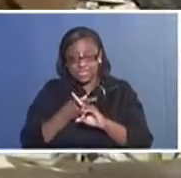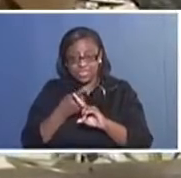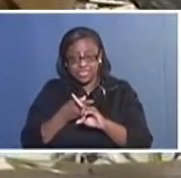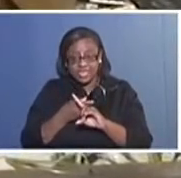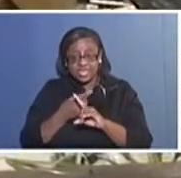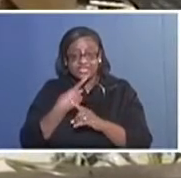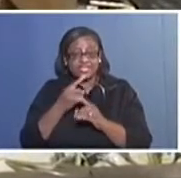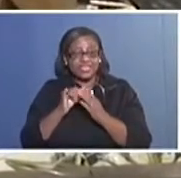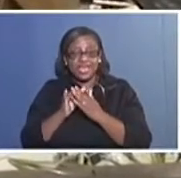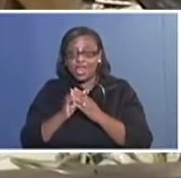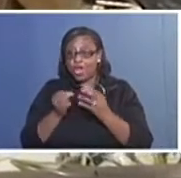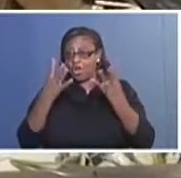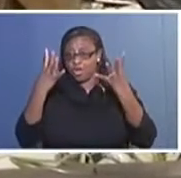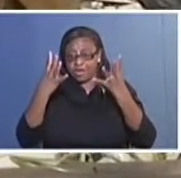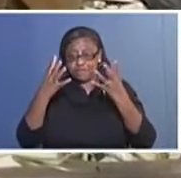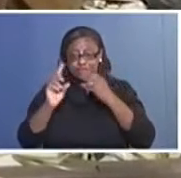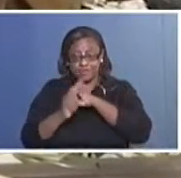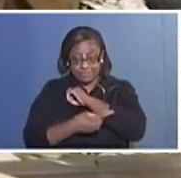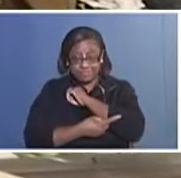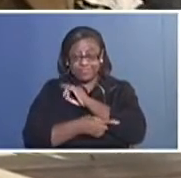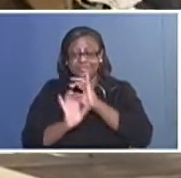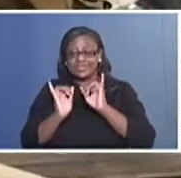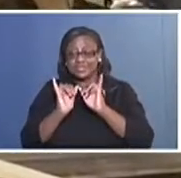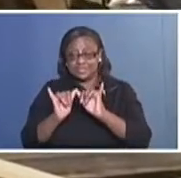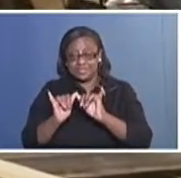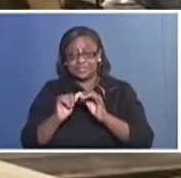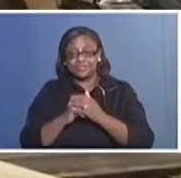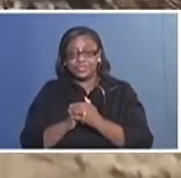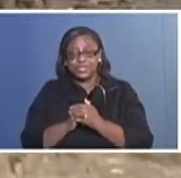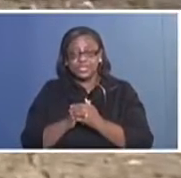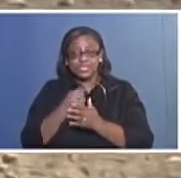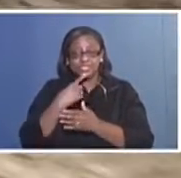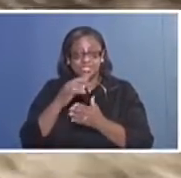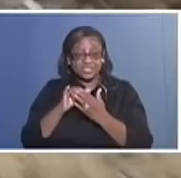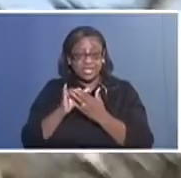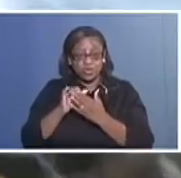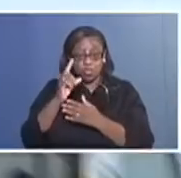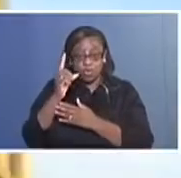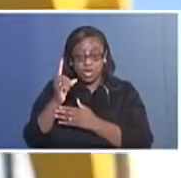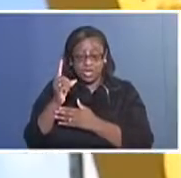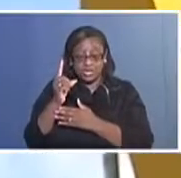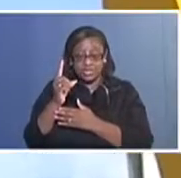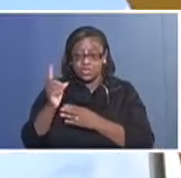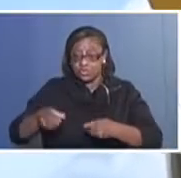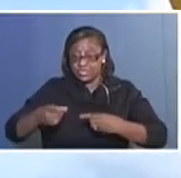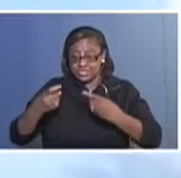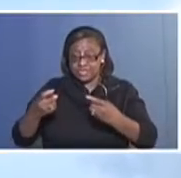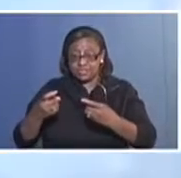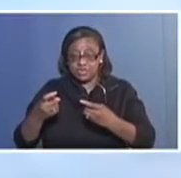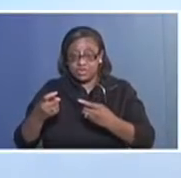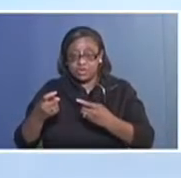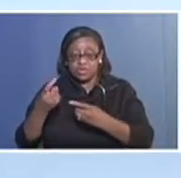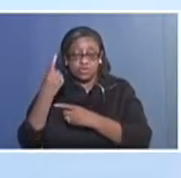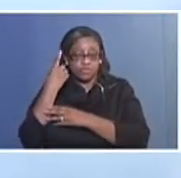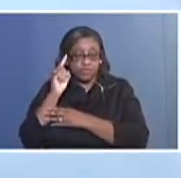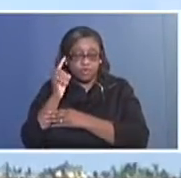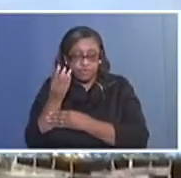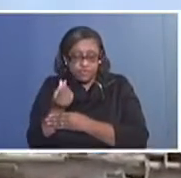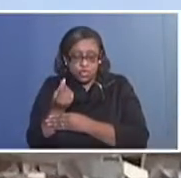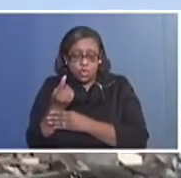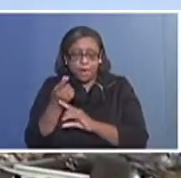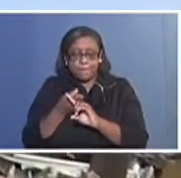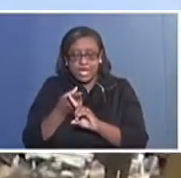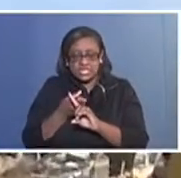of the debris remains. He says one particular contract in question was issued only for a few months and